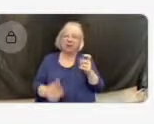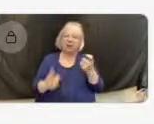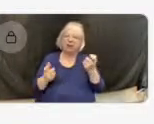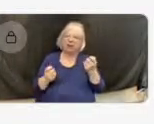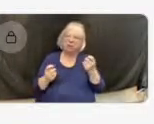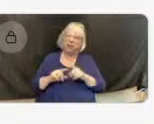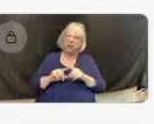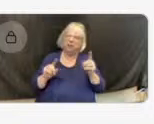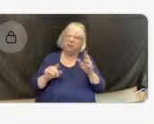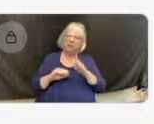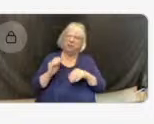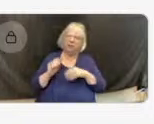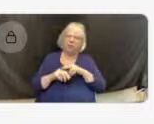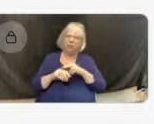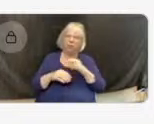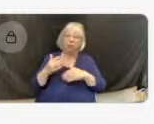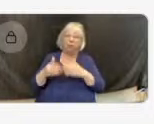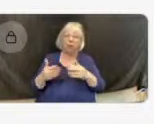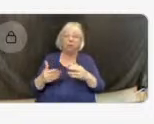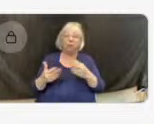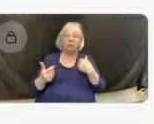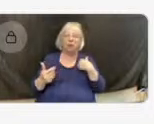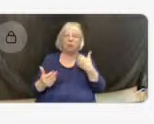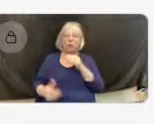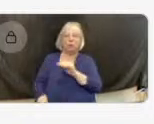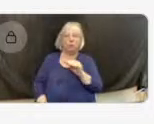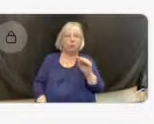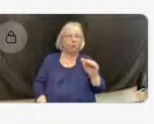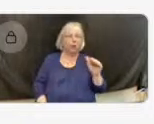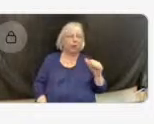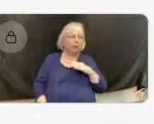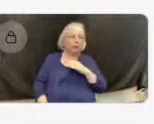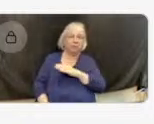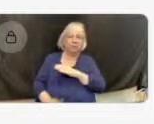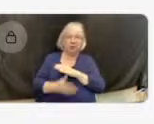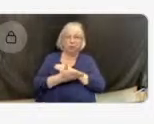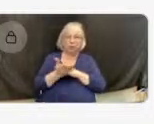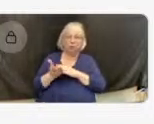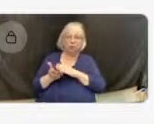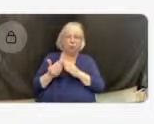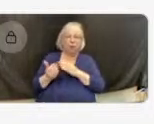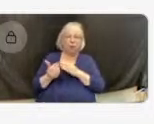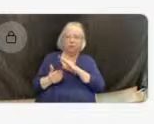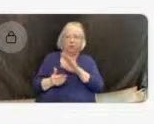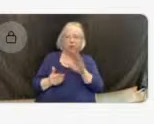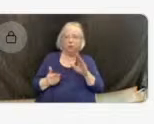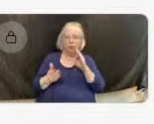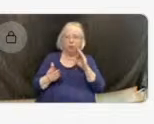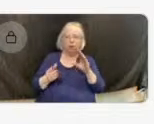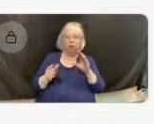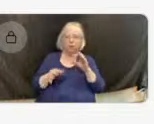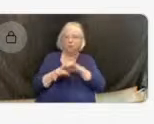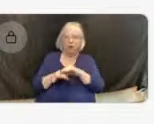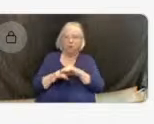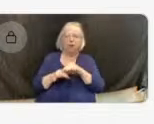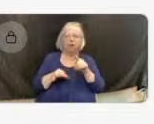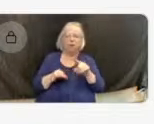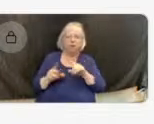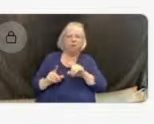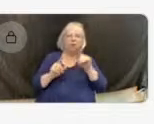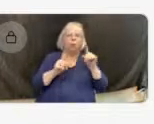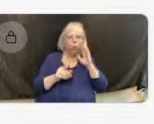normal process, I wanted to remind the commission that no matter what your action is today, this item goes to the Little Rock